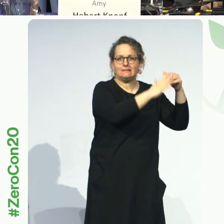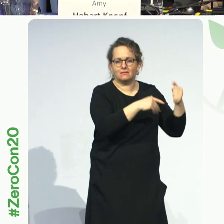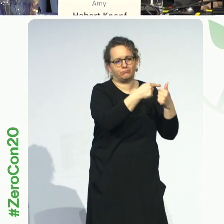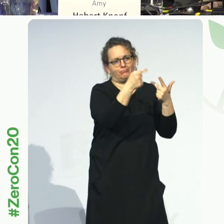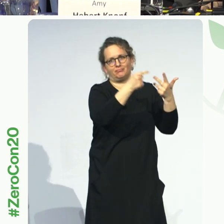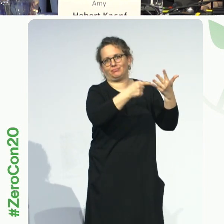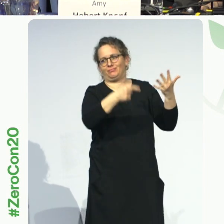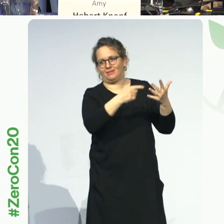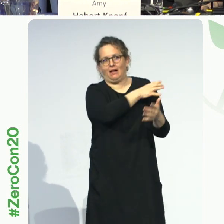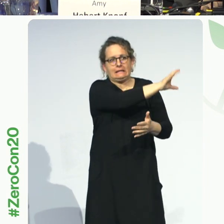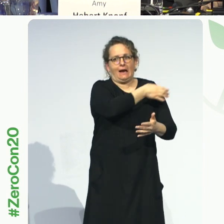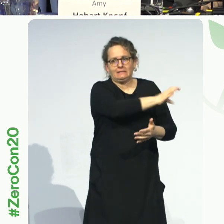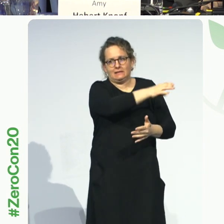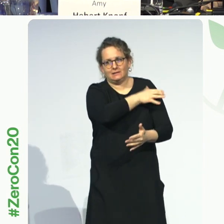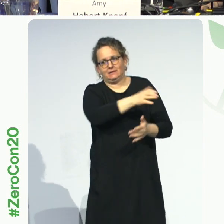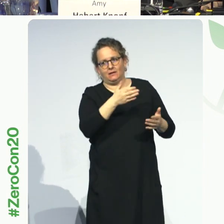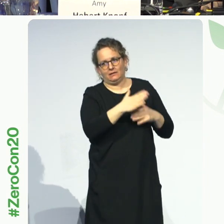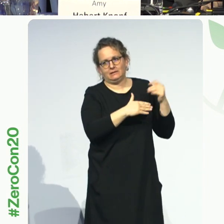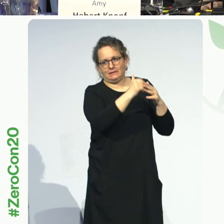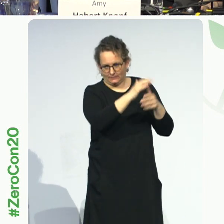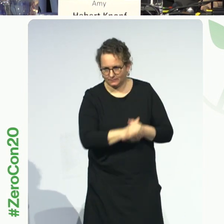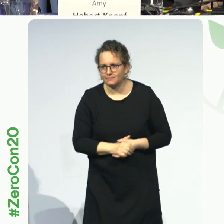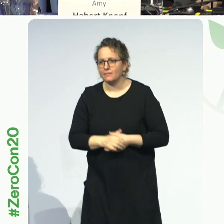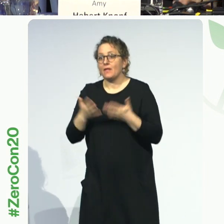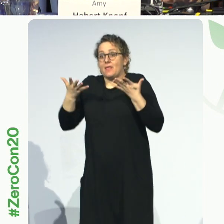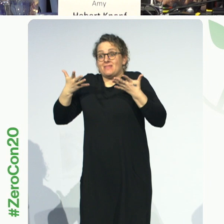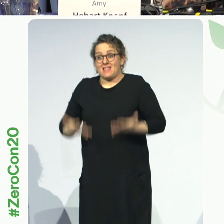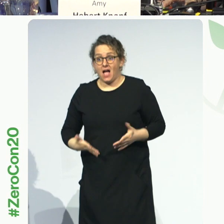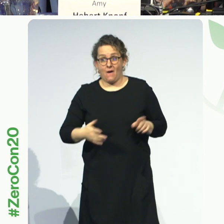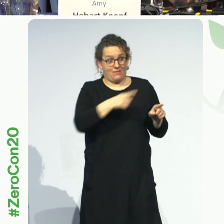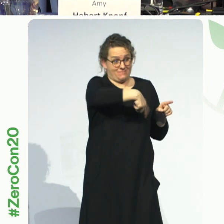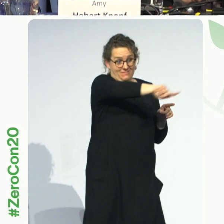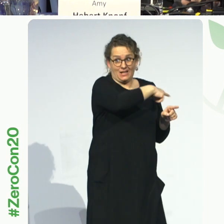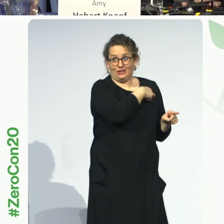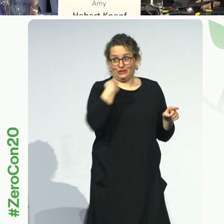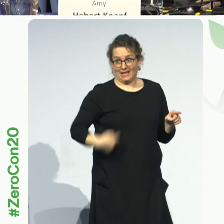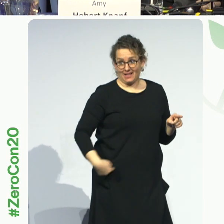several schools approach us wanting to implement the project in their schools.